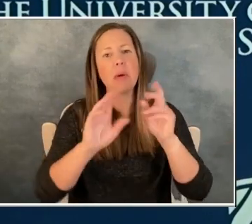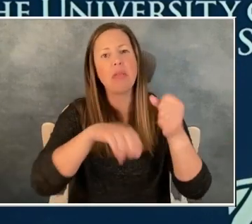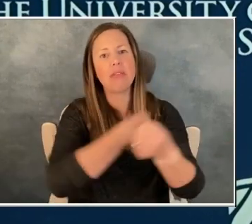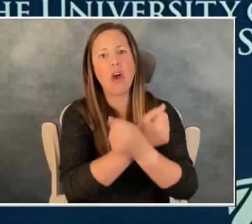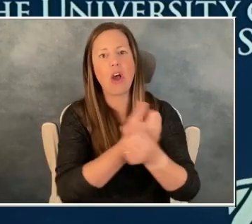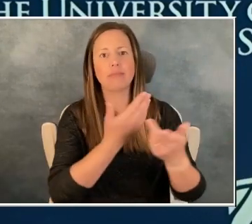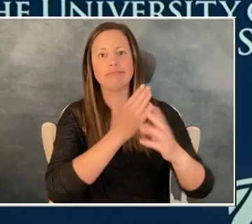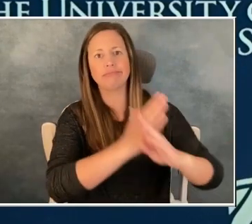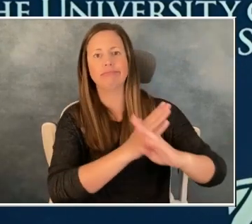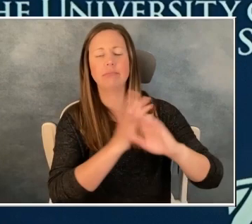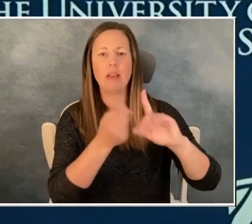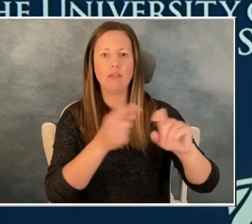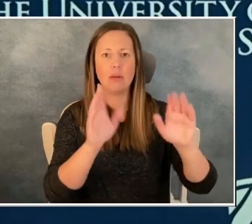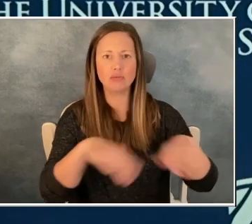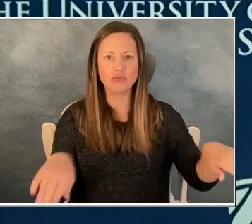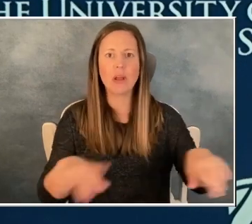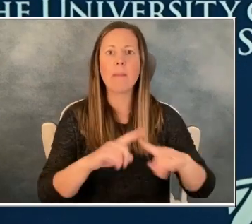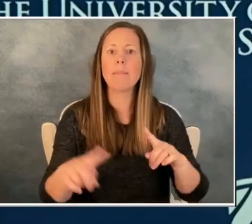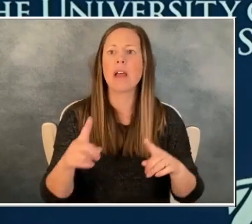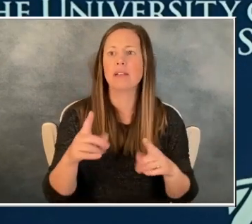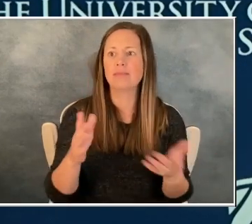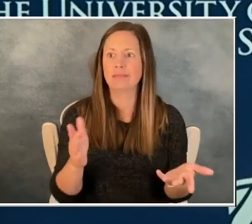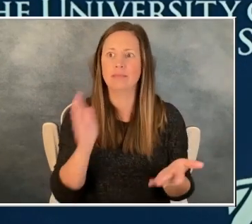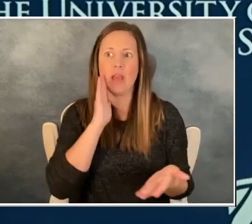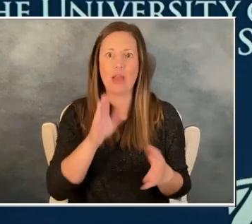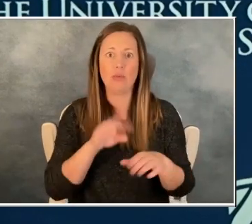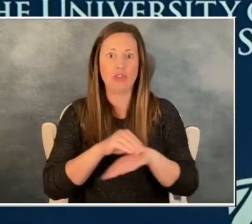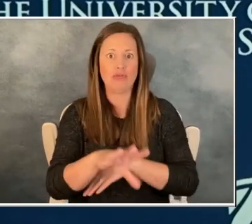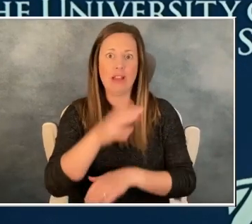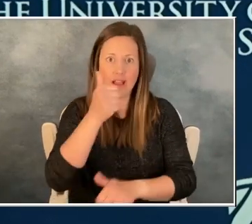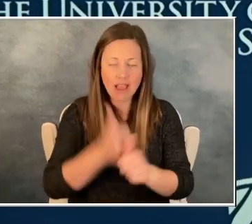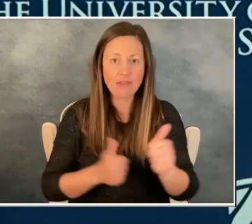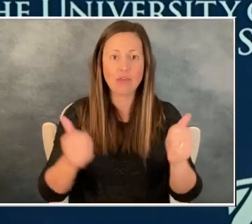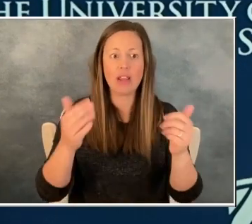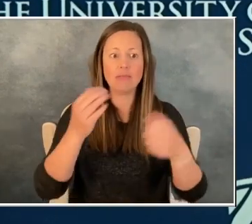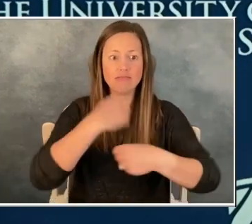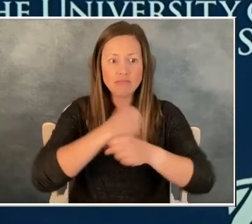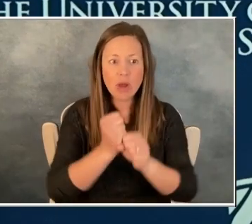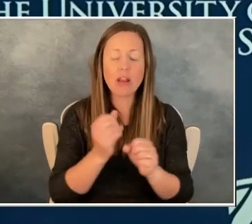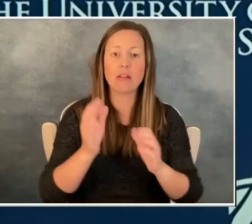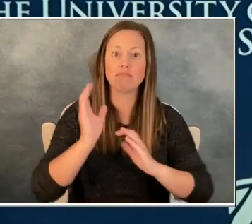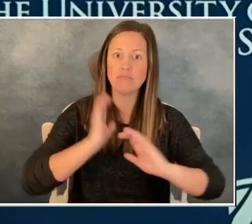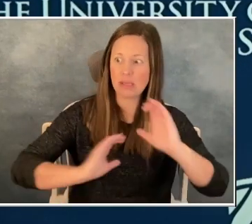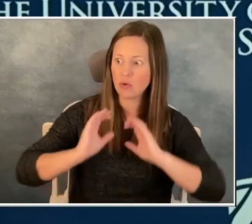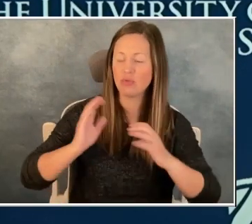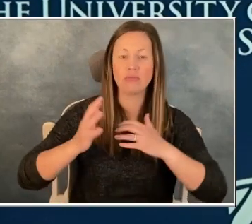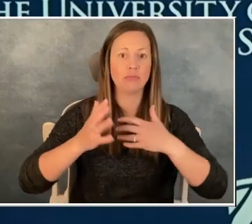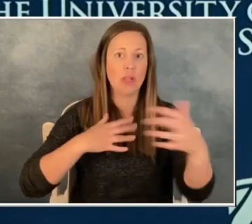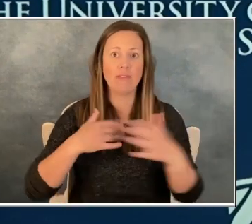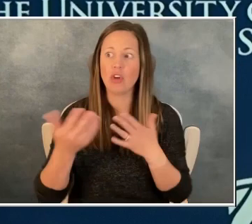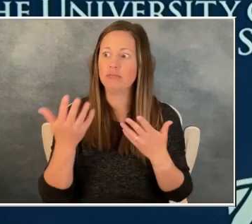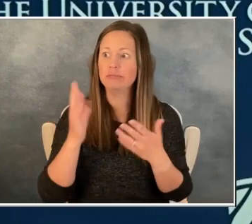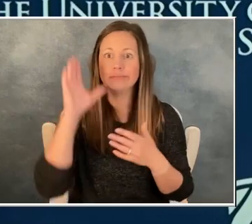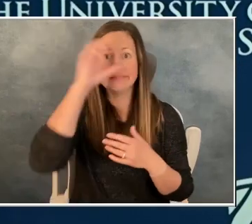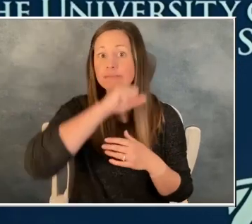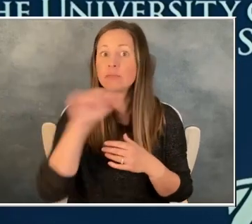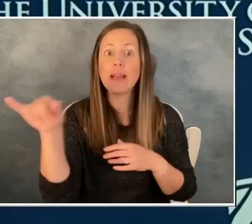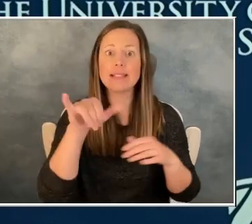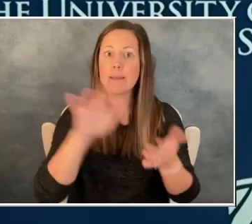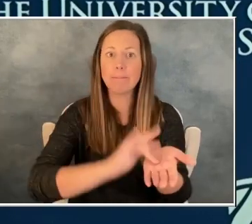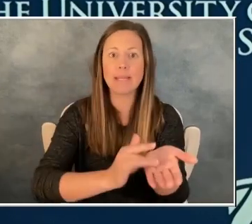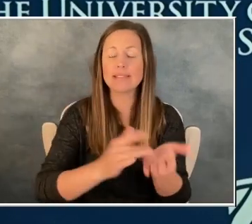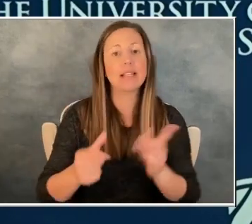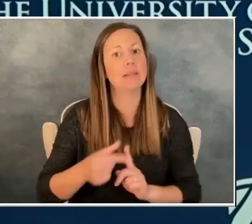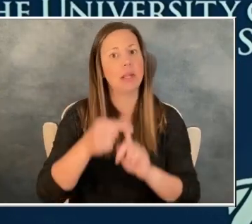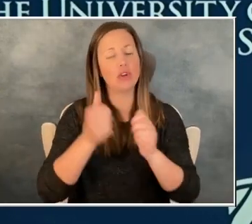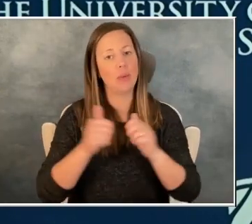children. But I would treat every chemical, every household product like a medication, particularly with the younger kids, as Dr. Silver said, because